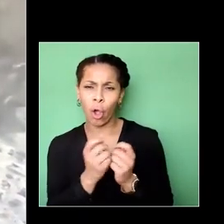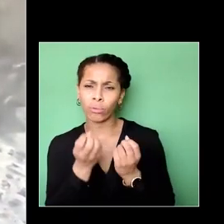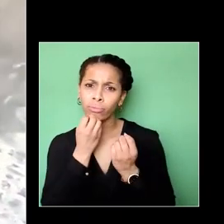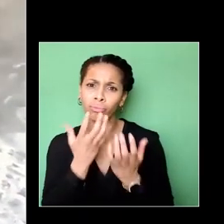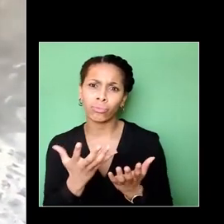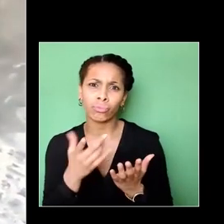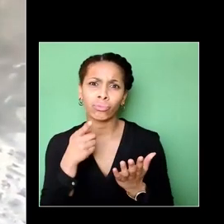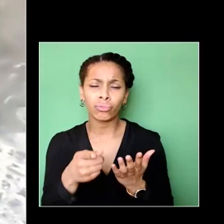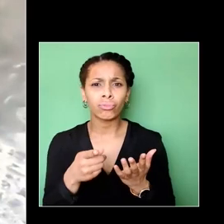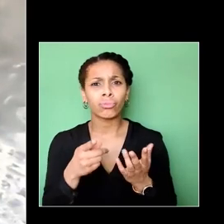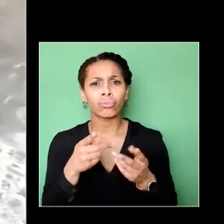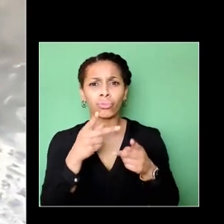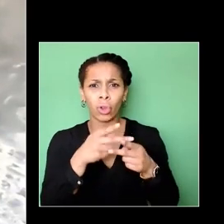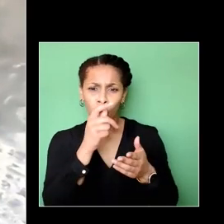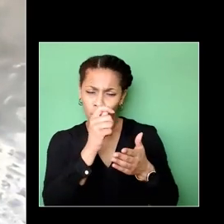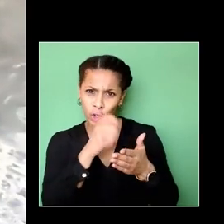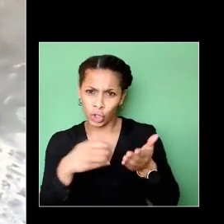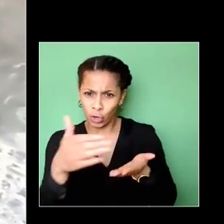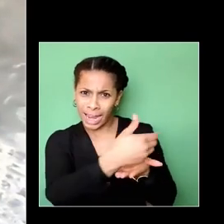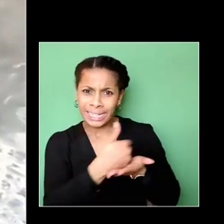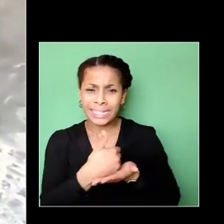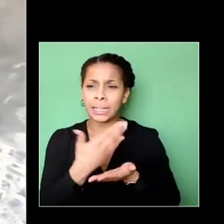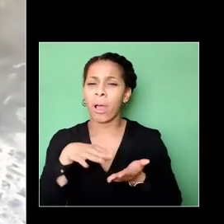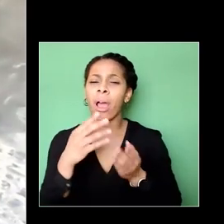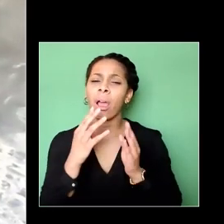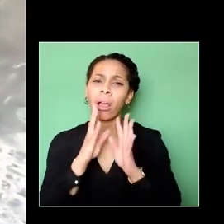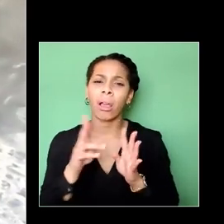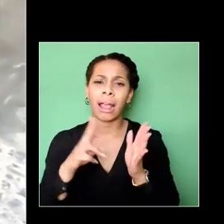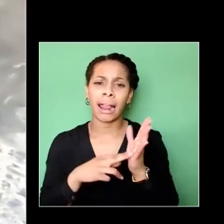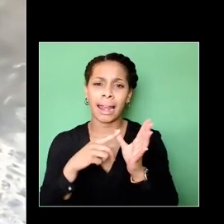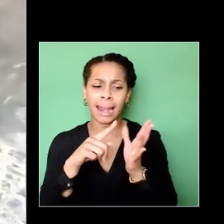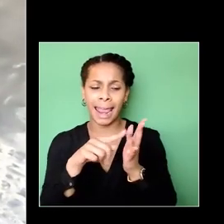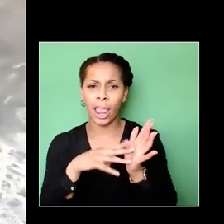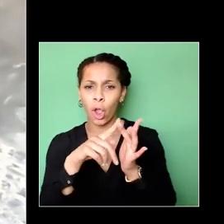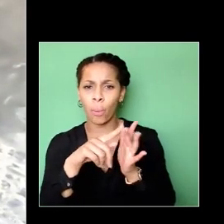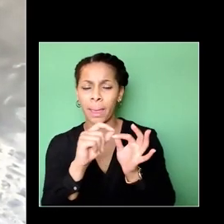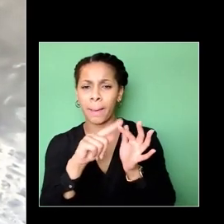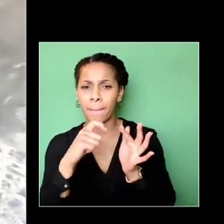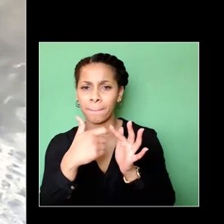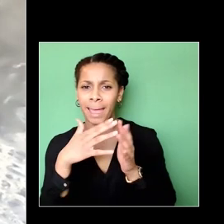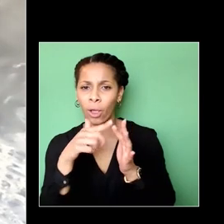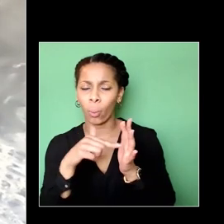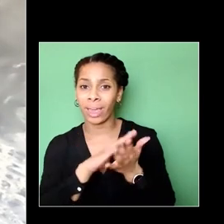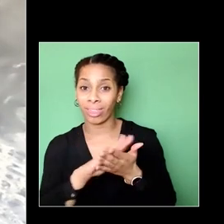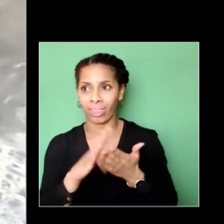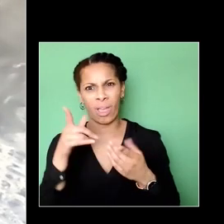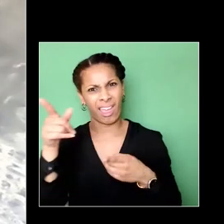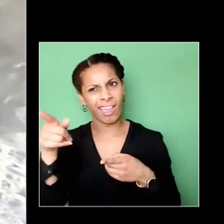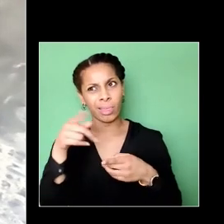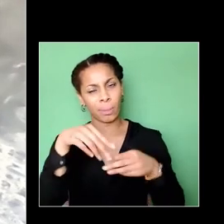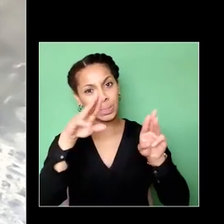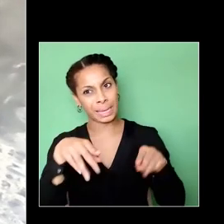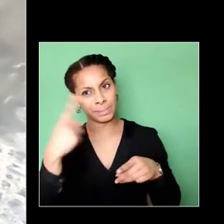by the incredible Naomi Beckwith when she was a curator at the museum, after your work had